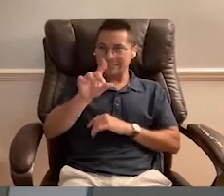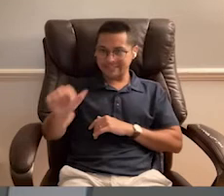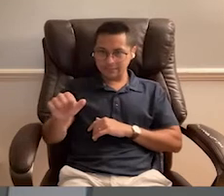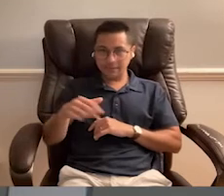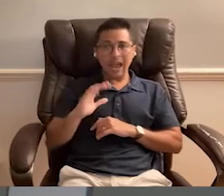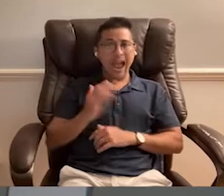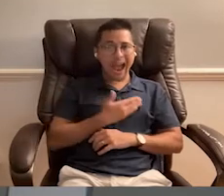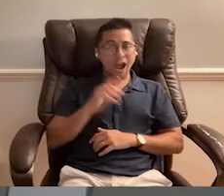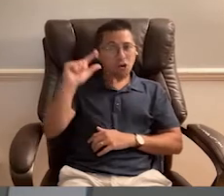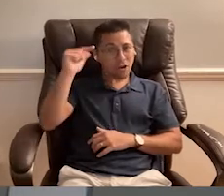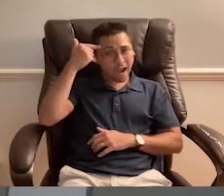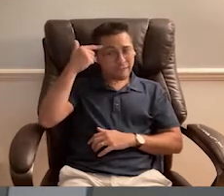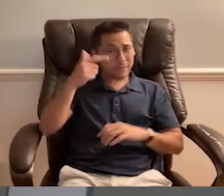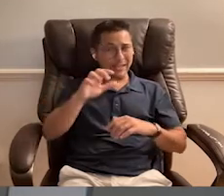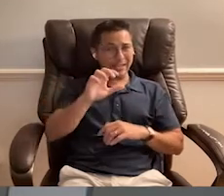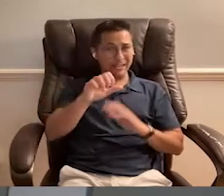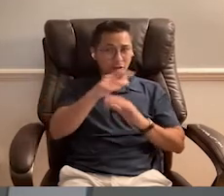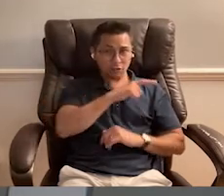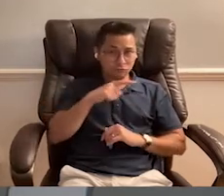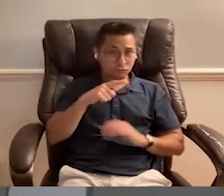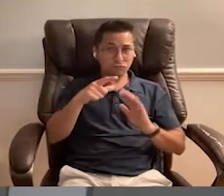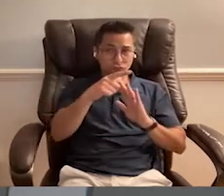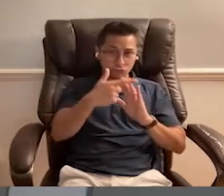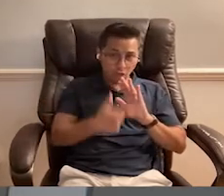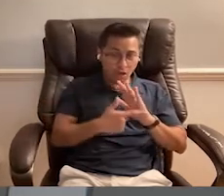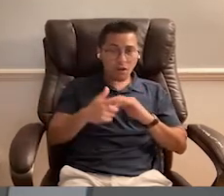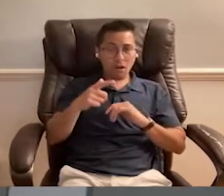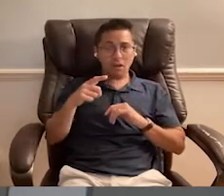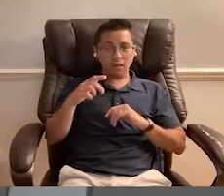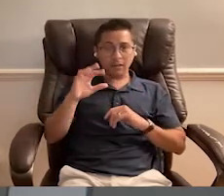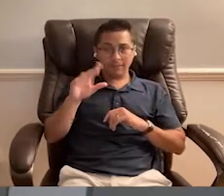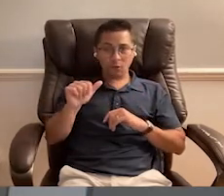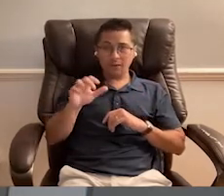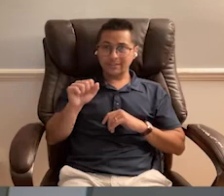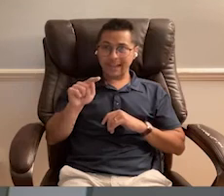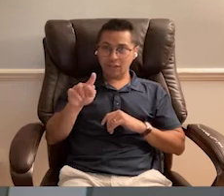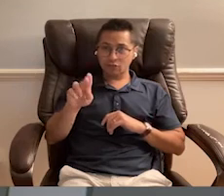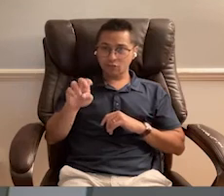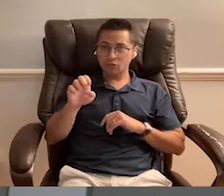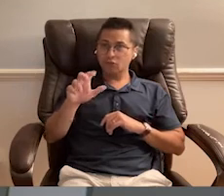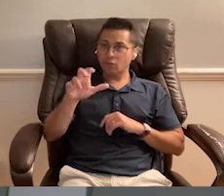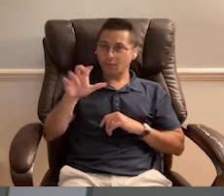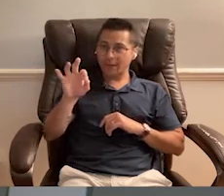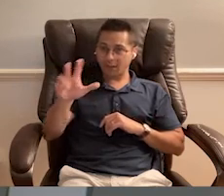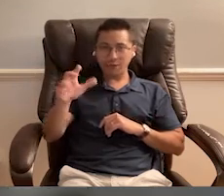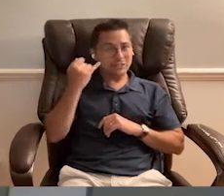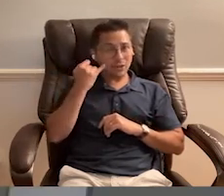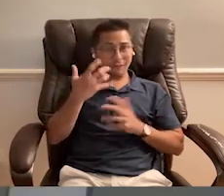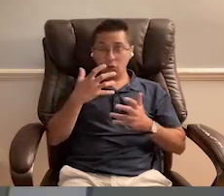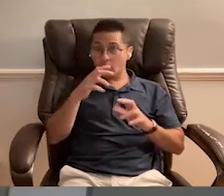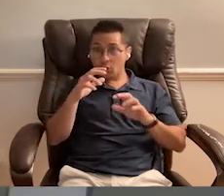developmental disability as defined in rule and statute. Our governing statute that governs all of the agencies for persons with disabilities is